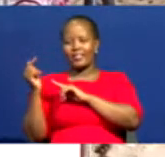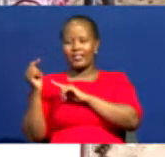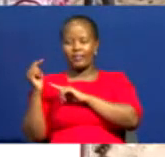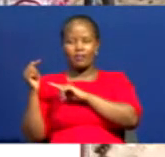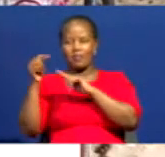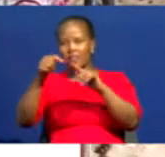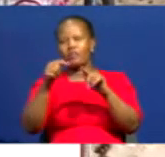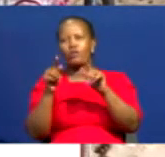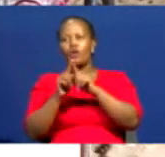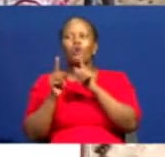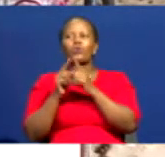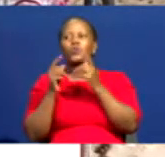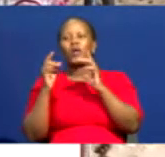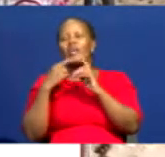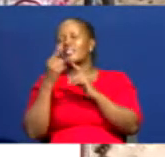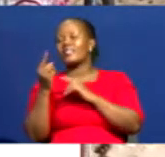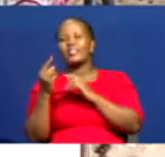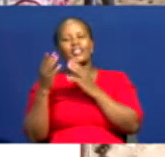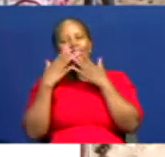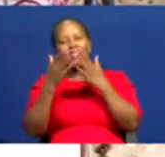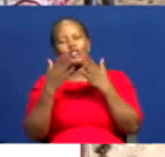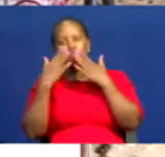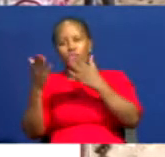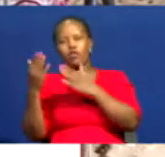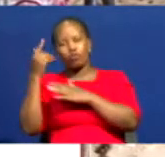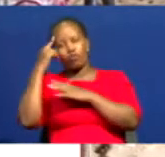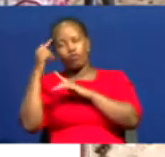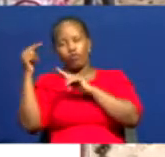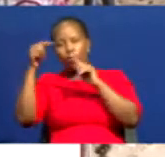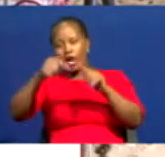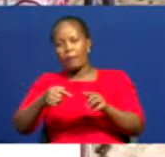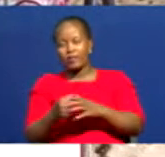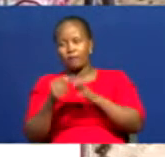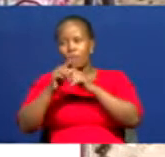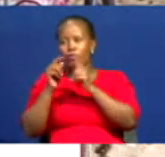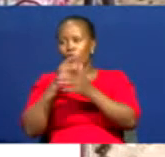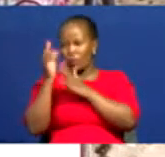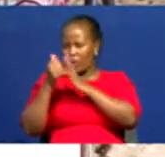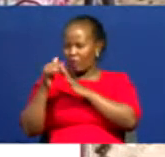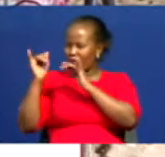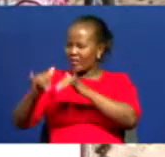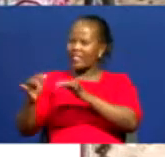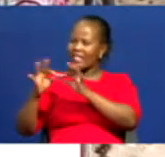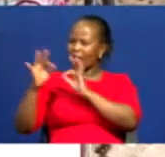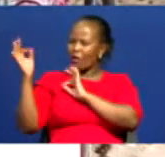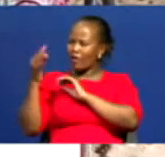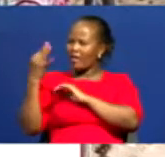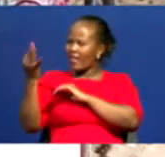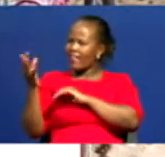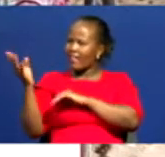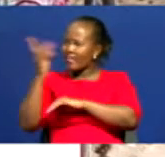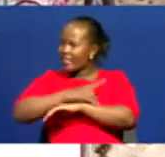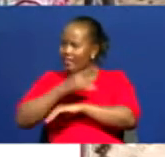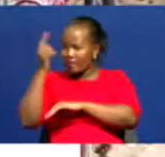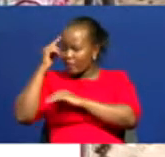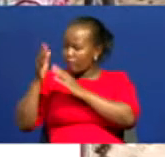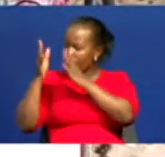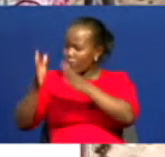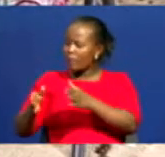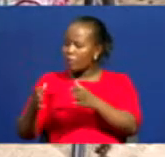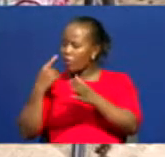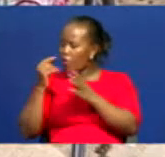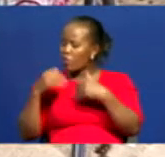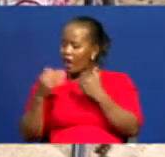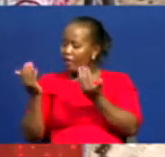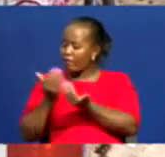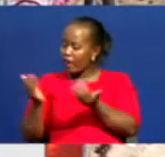and tell them thank you for coming and for staying that long. 3 days for somebody who has a family and